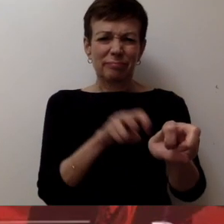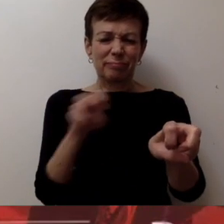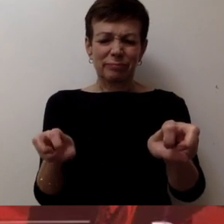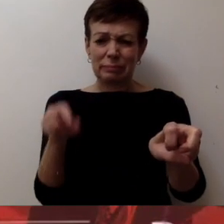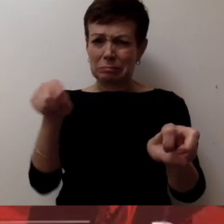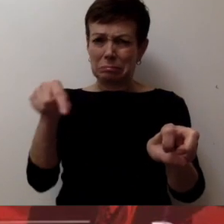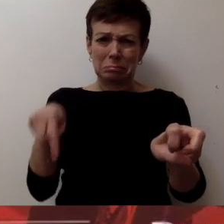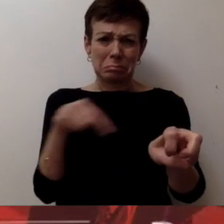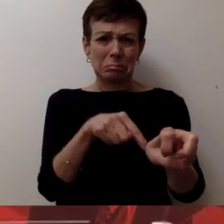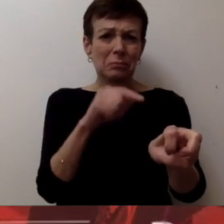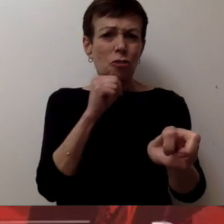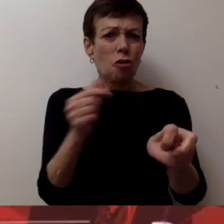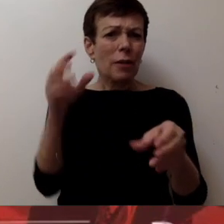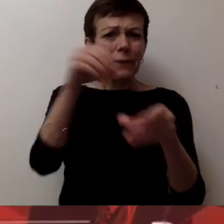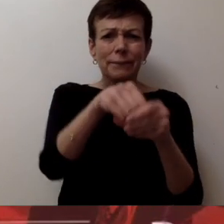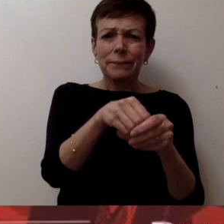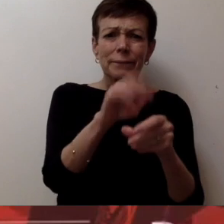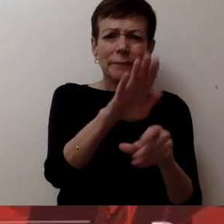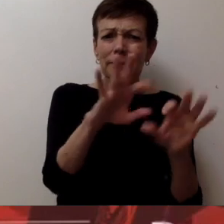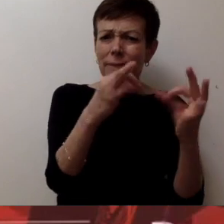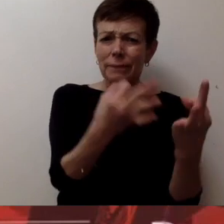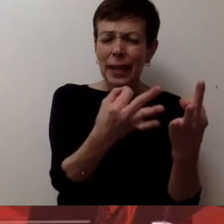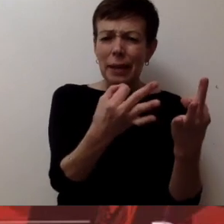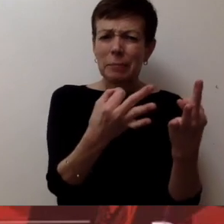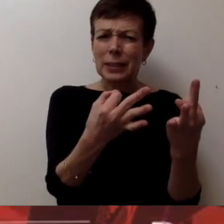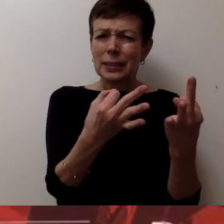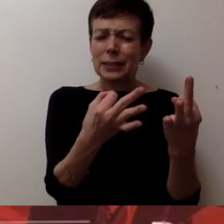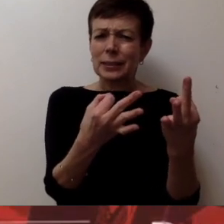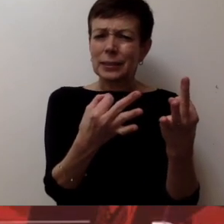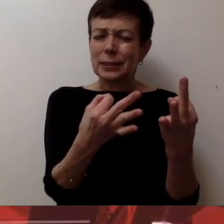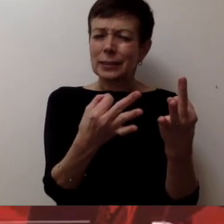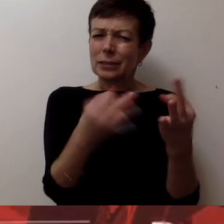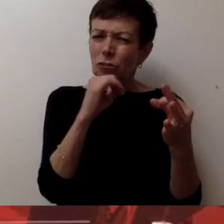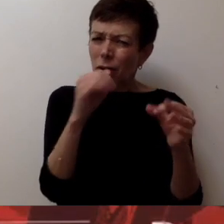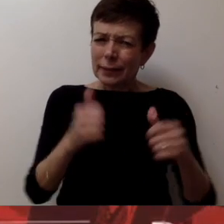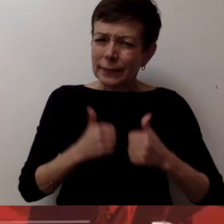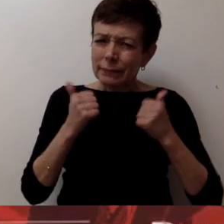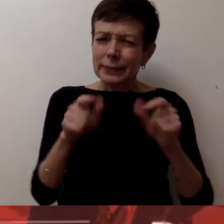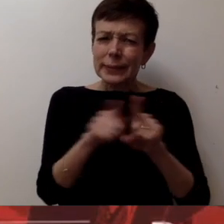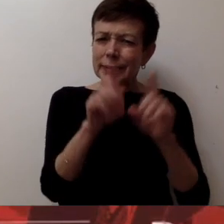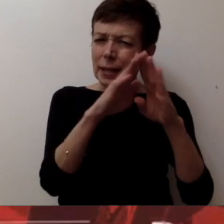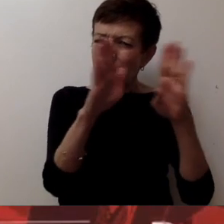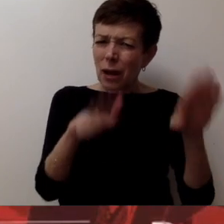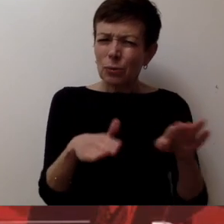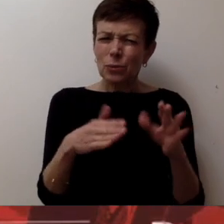are not members of their immediate family group with whom they would be socially isolating.